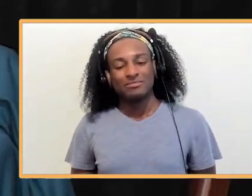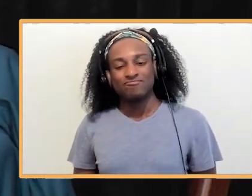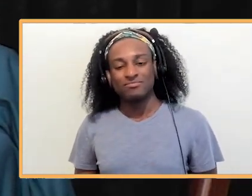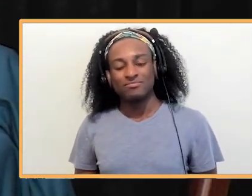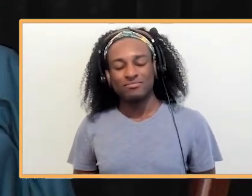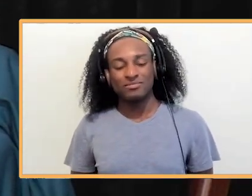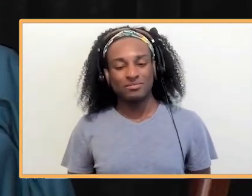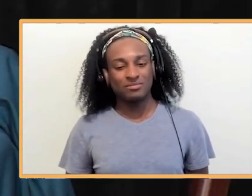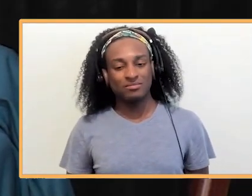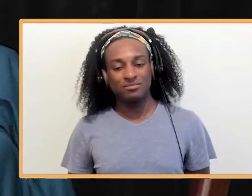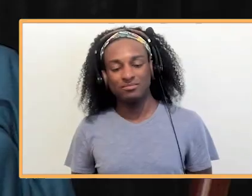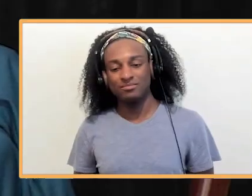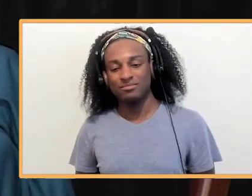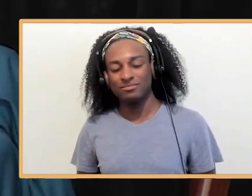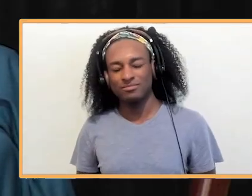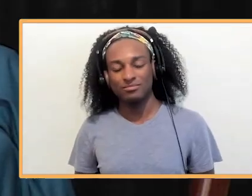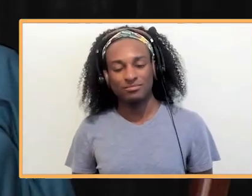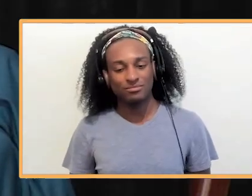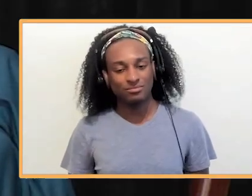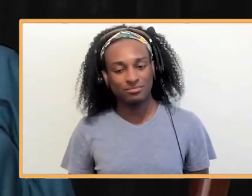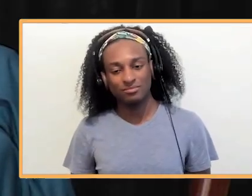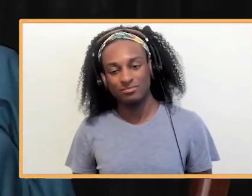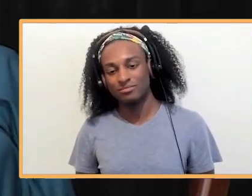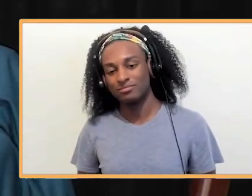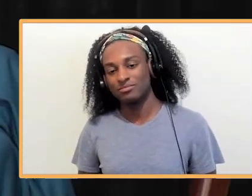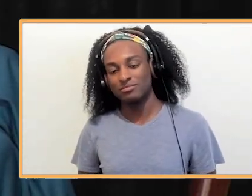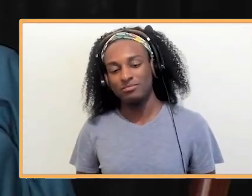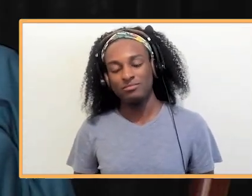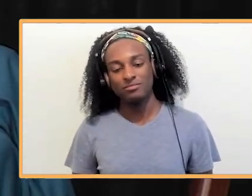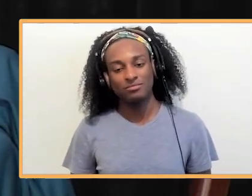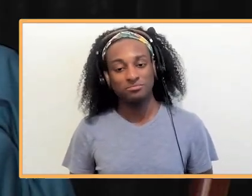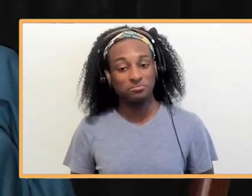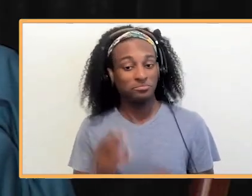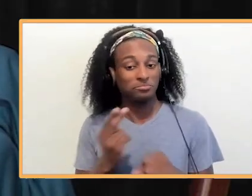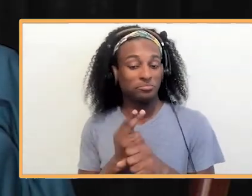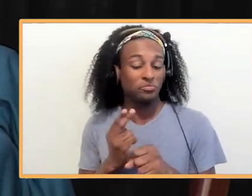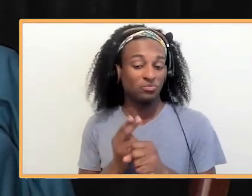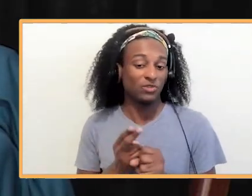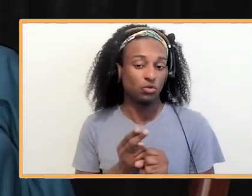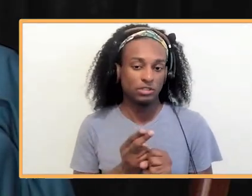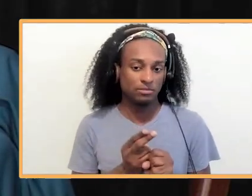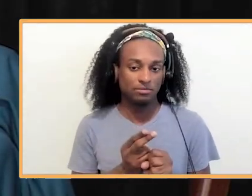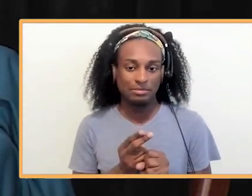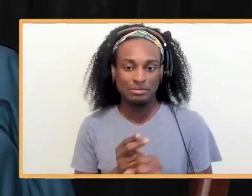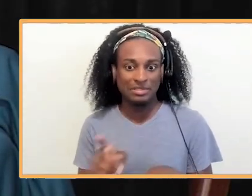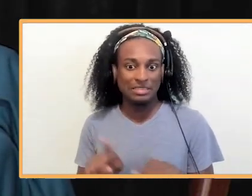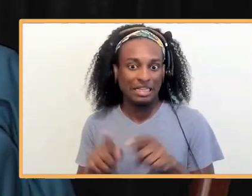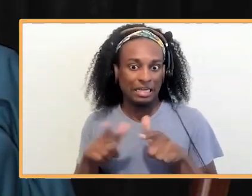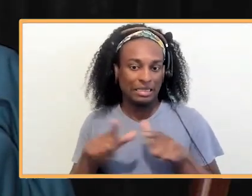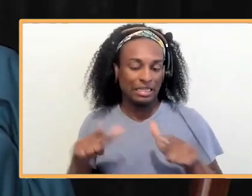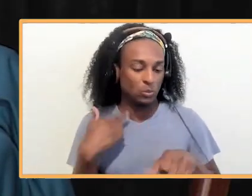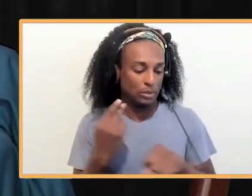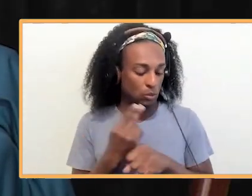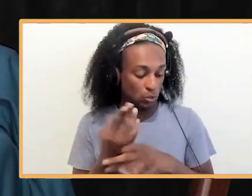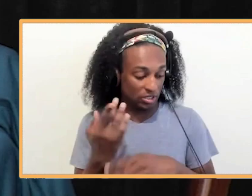checking in with, to use language that we've used today, when I am performing goodness